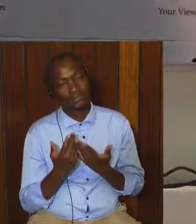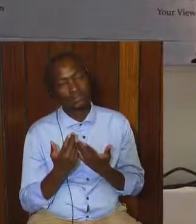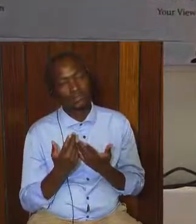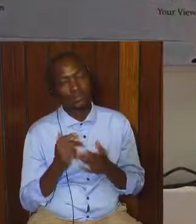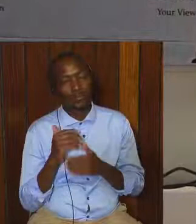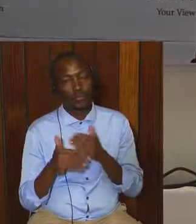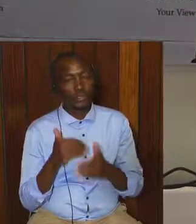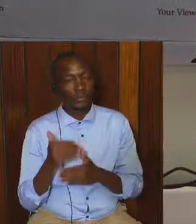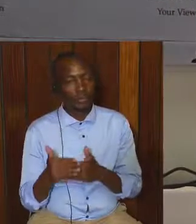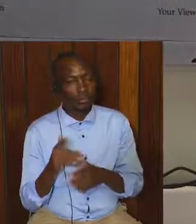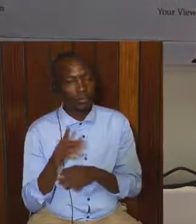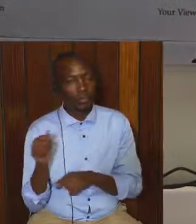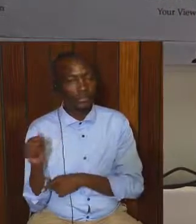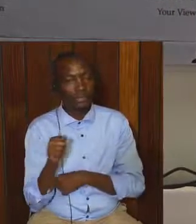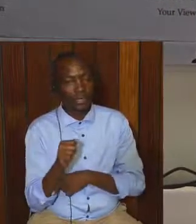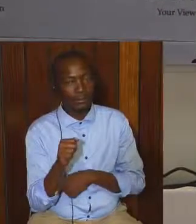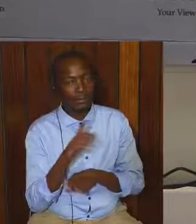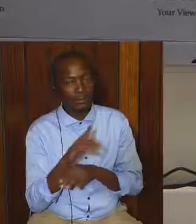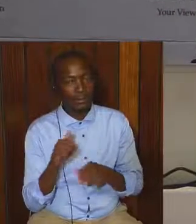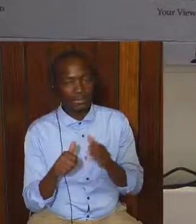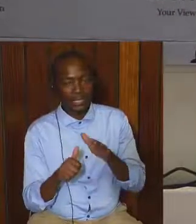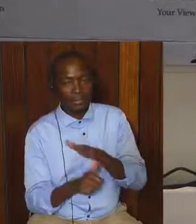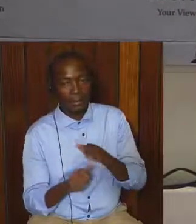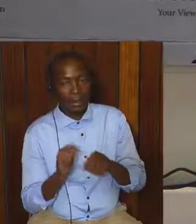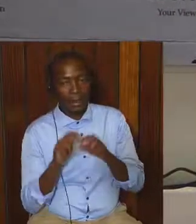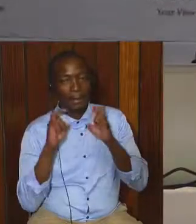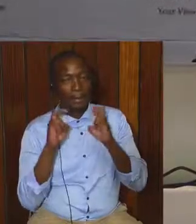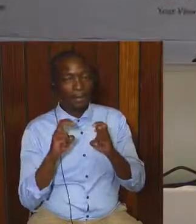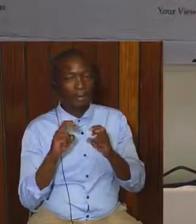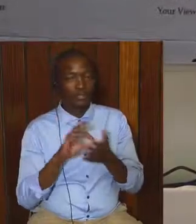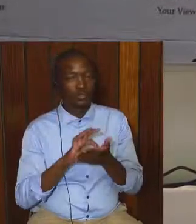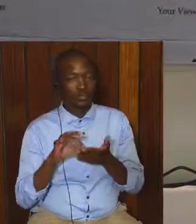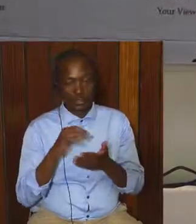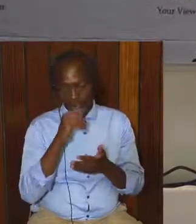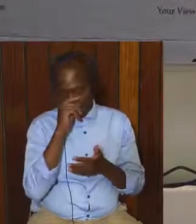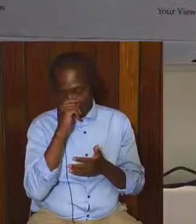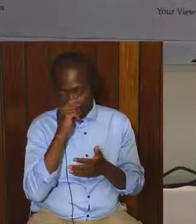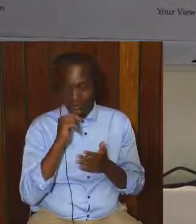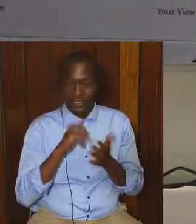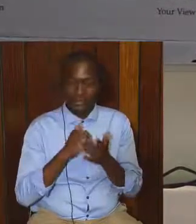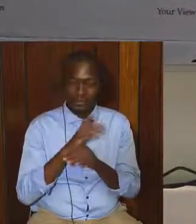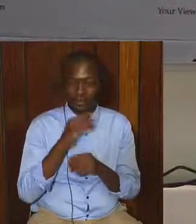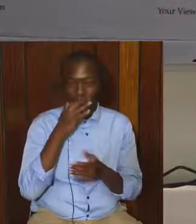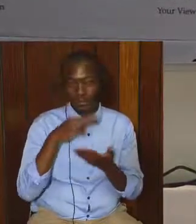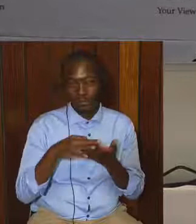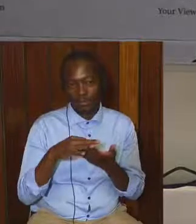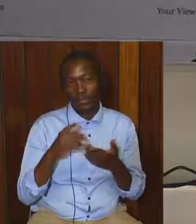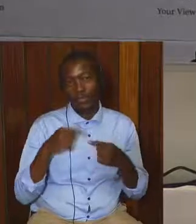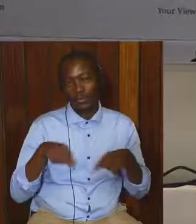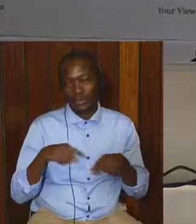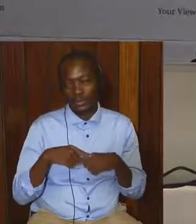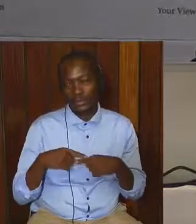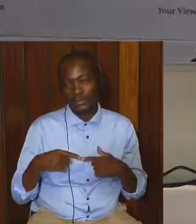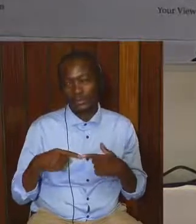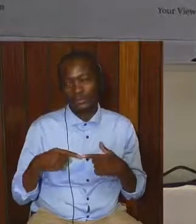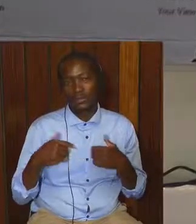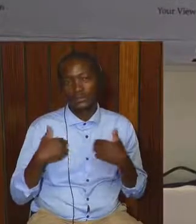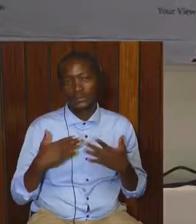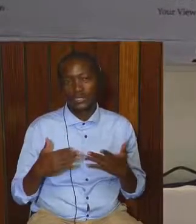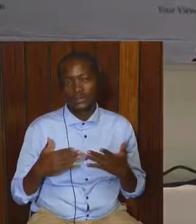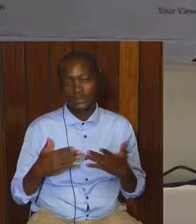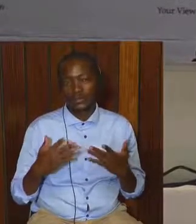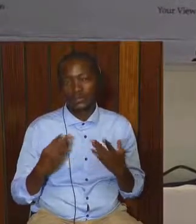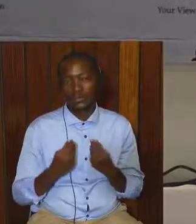progress report on the appointment of new subsidized bus contracts, I want to just propose that we start